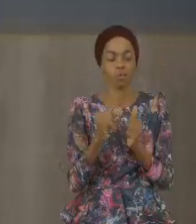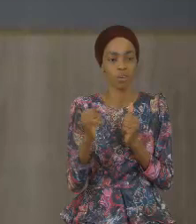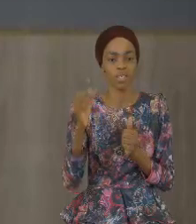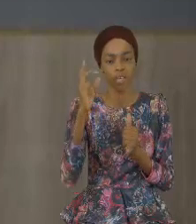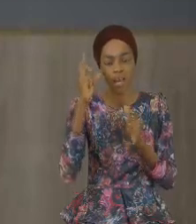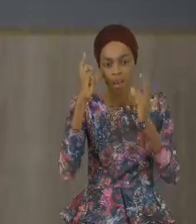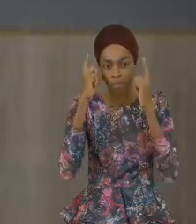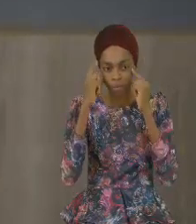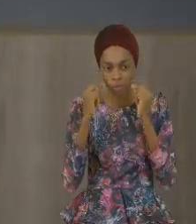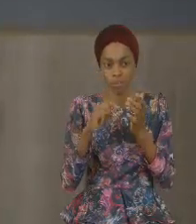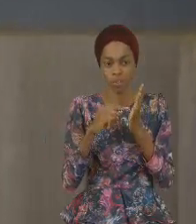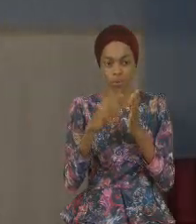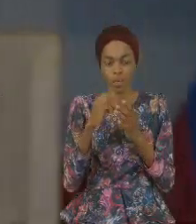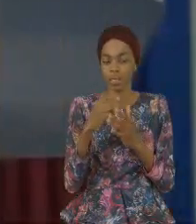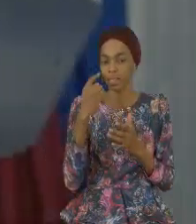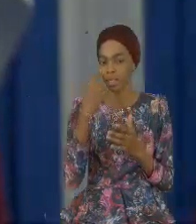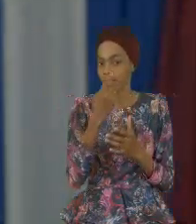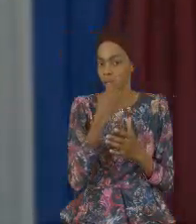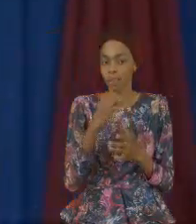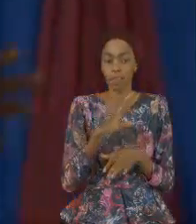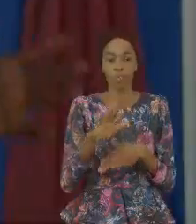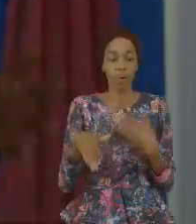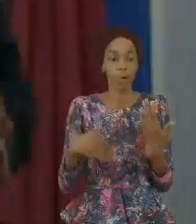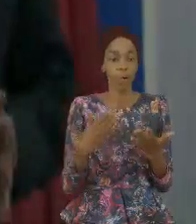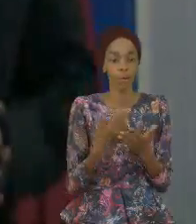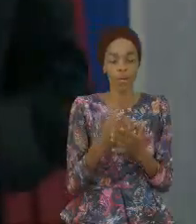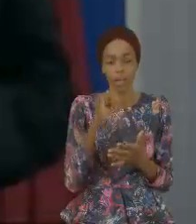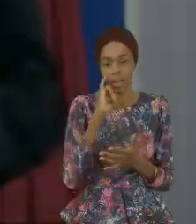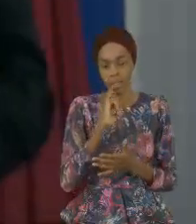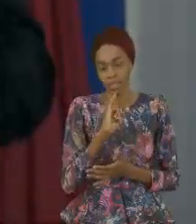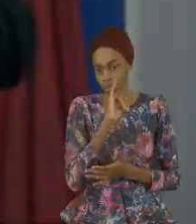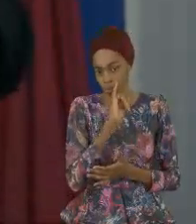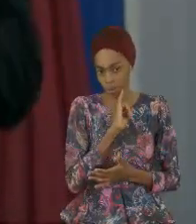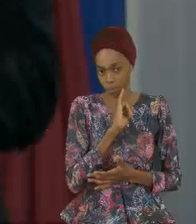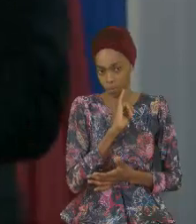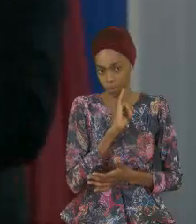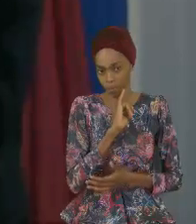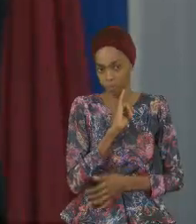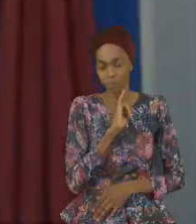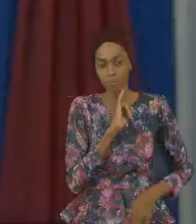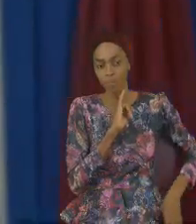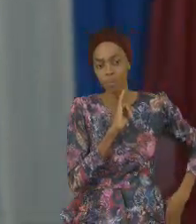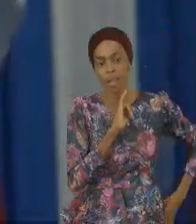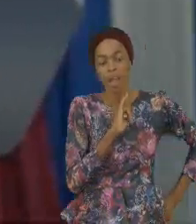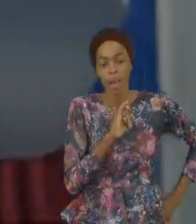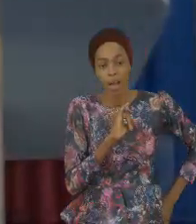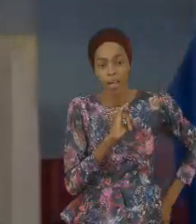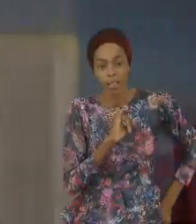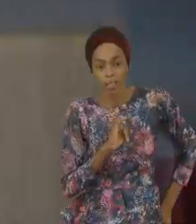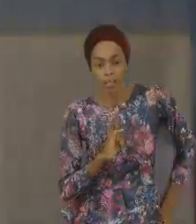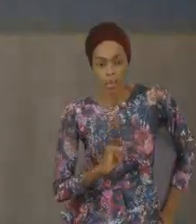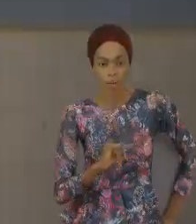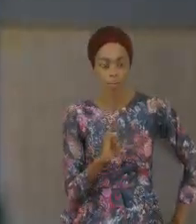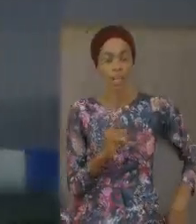showed in the sight of all Israel. Now, a man that started with who